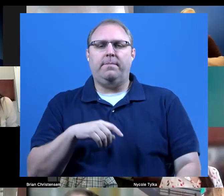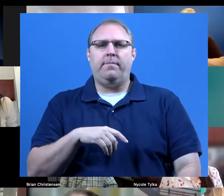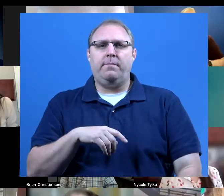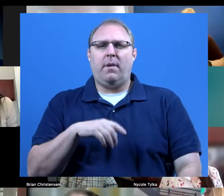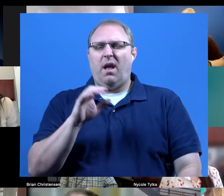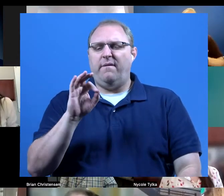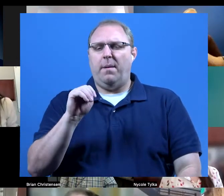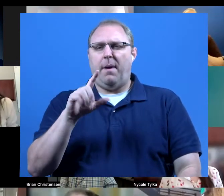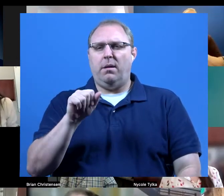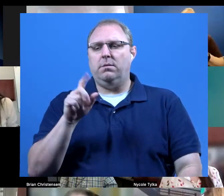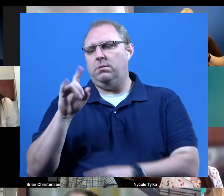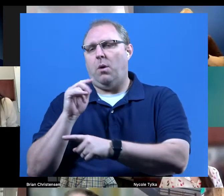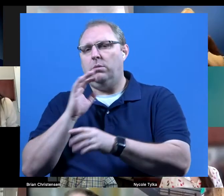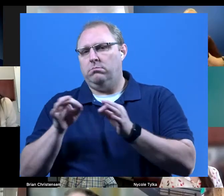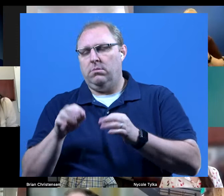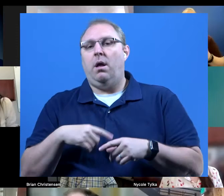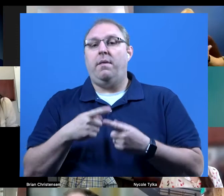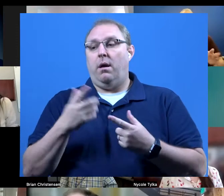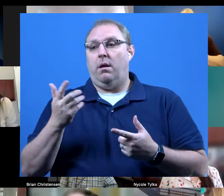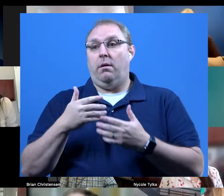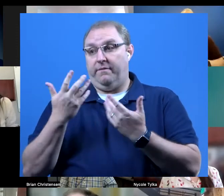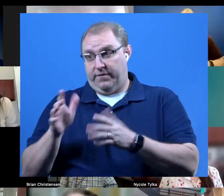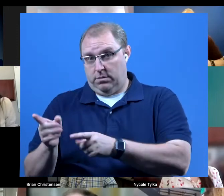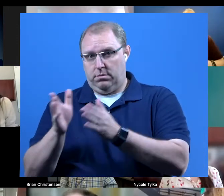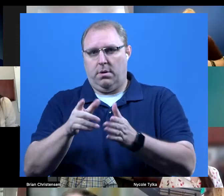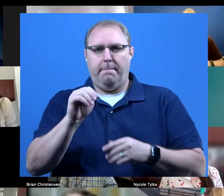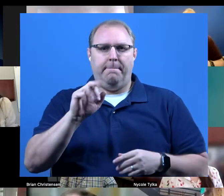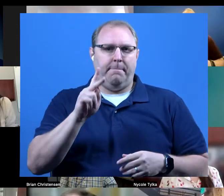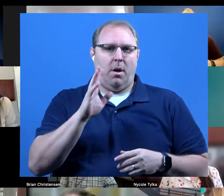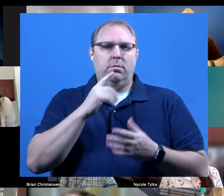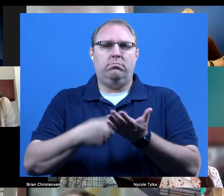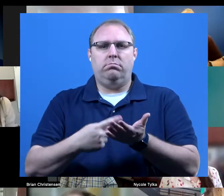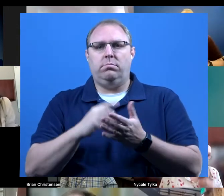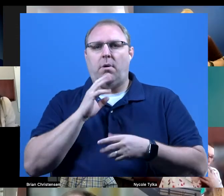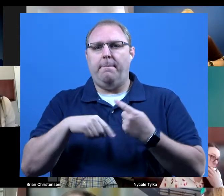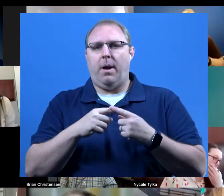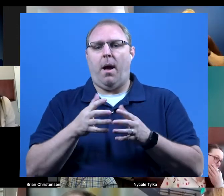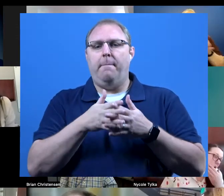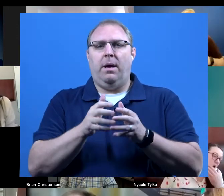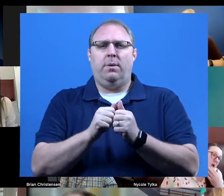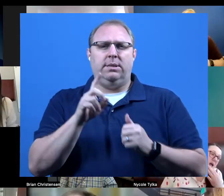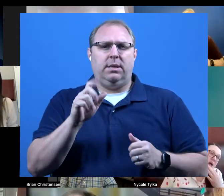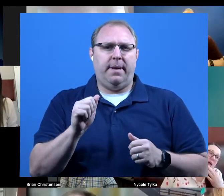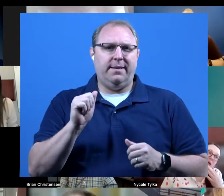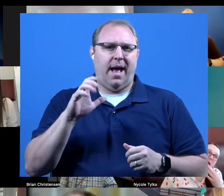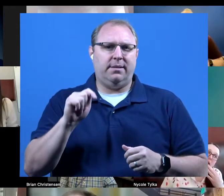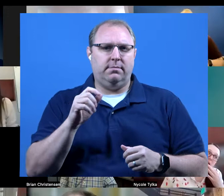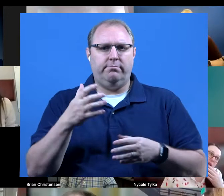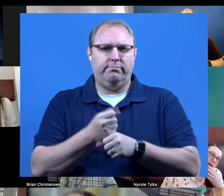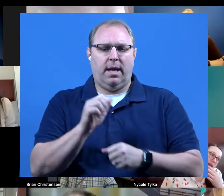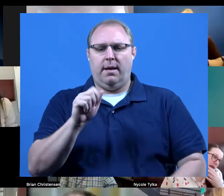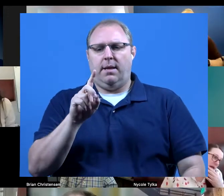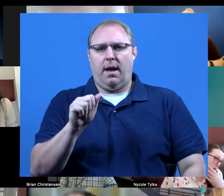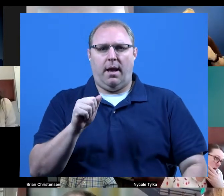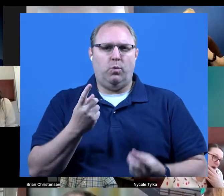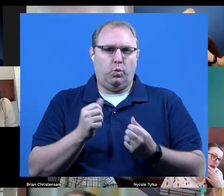about the Family and Medical Leave Act. Diane's going to run us through that. Mark will then take over and talk to us about